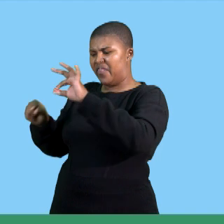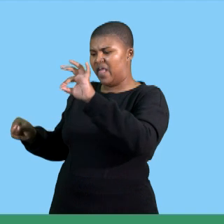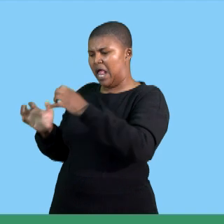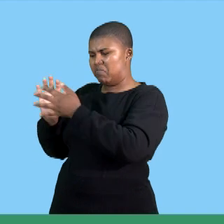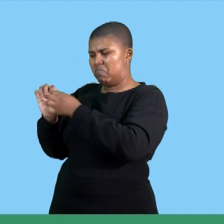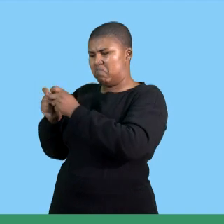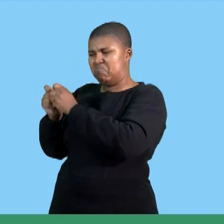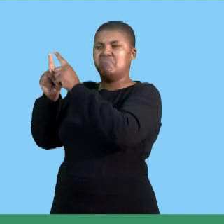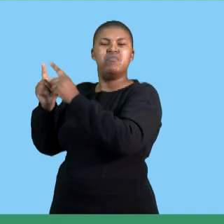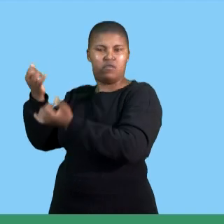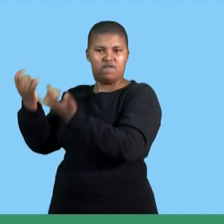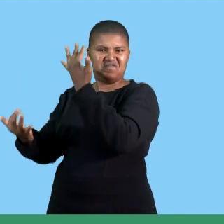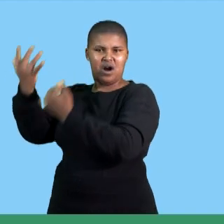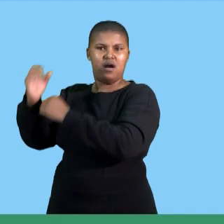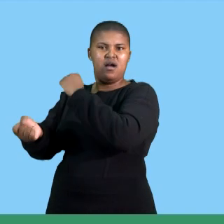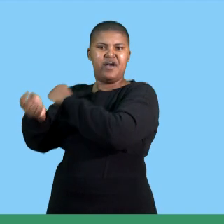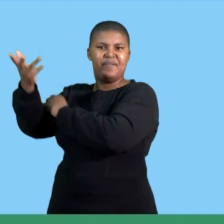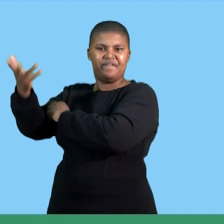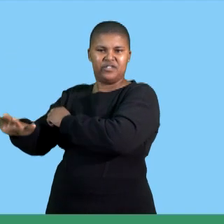wiring.